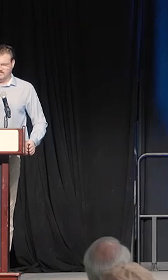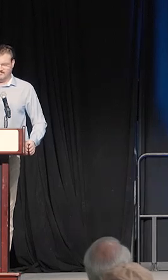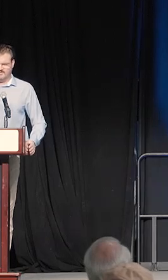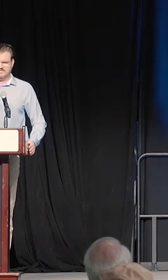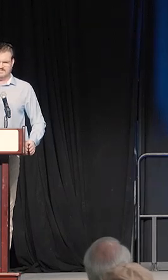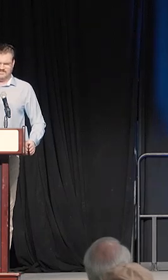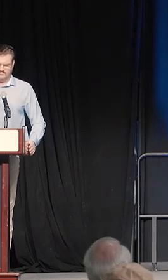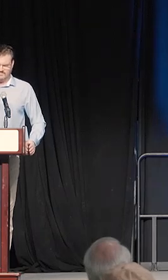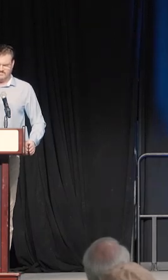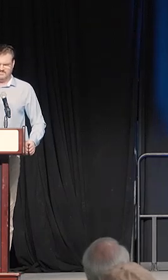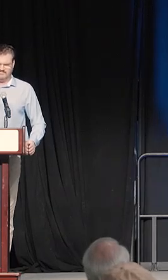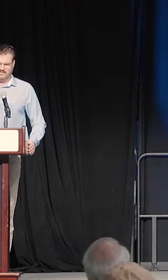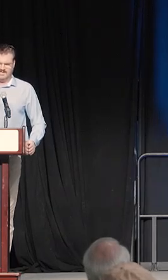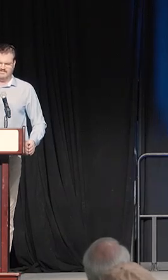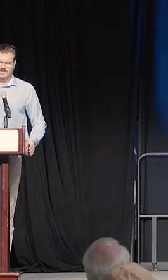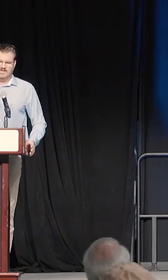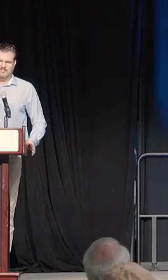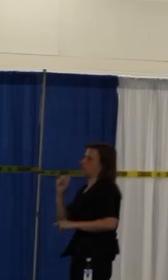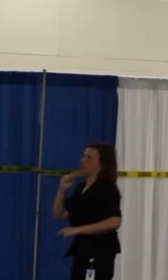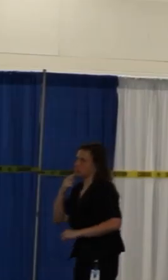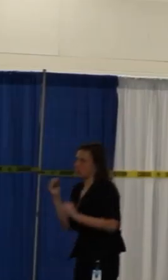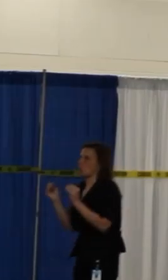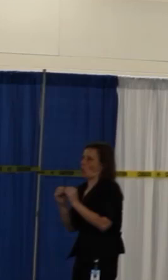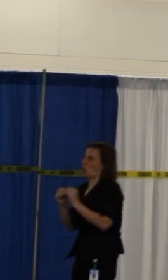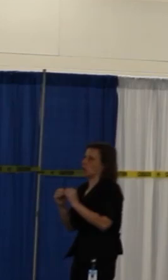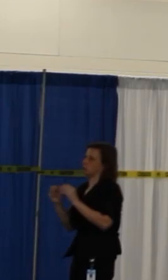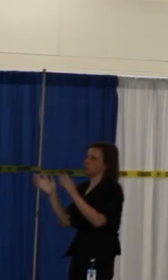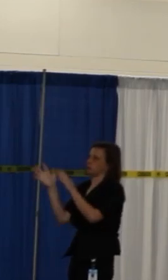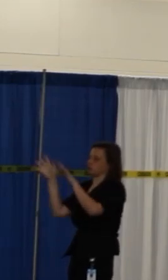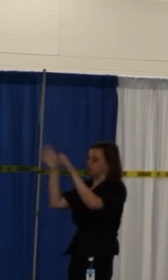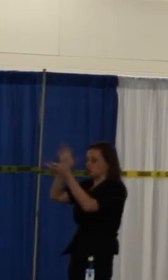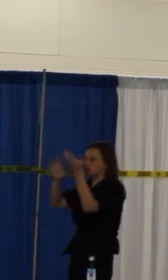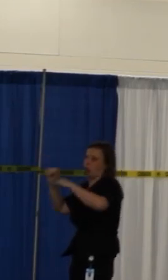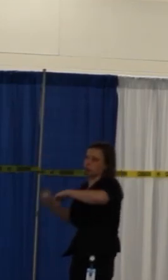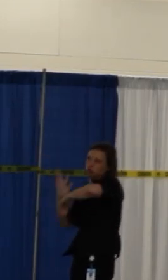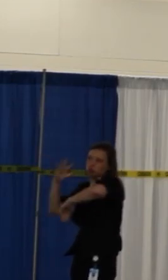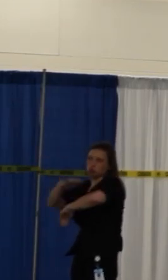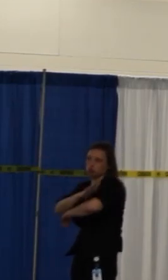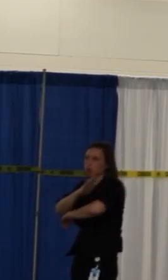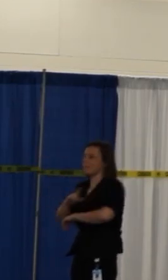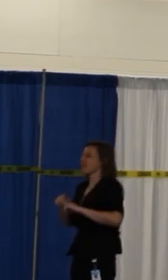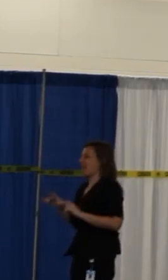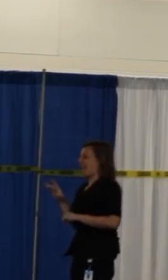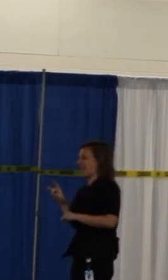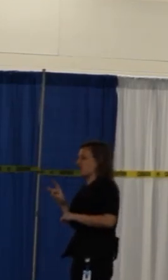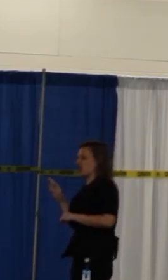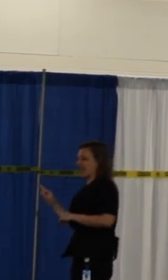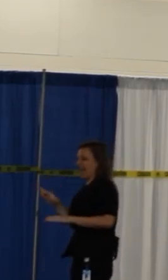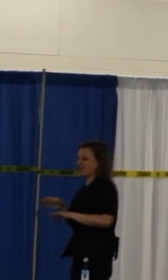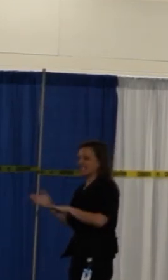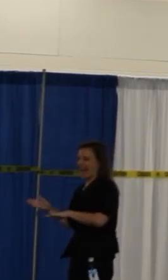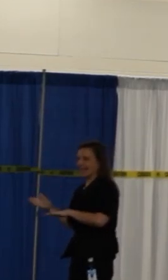where, a very significant storm surge is being forecast. But all the known 9 fatalities that we had with storm surge all occurred in